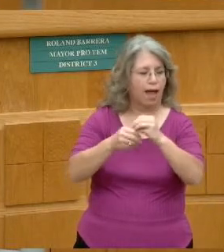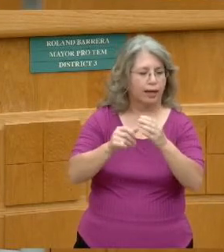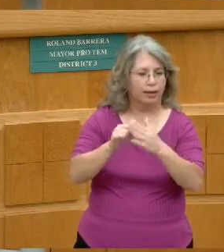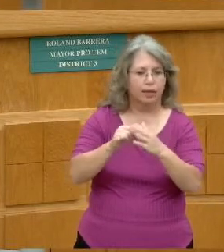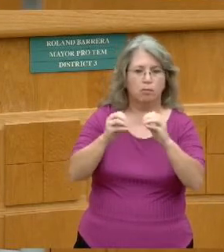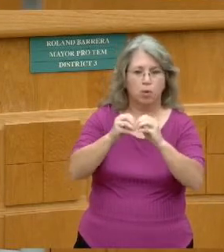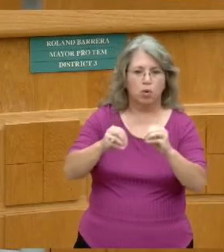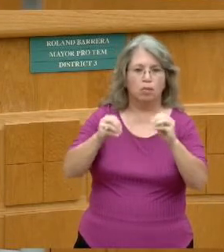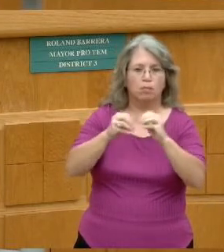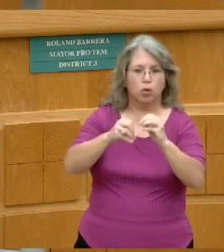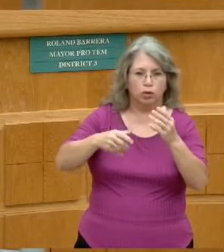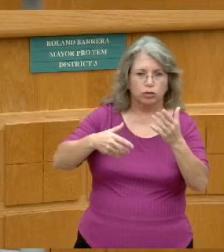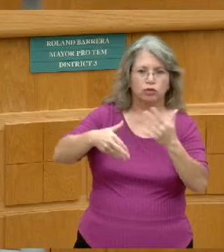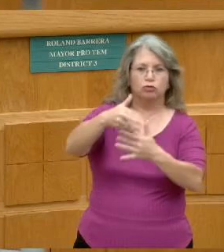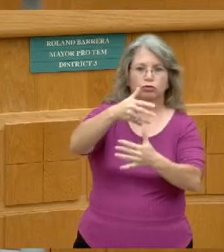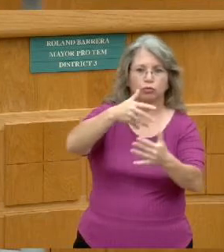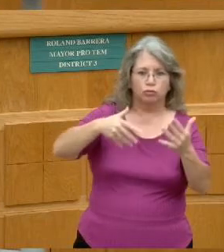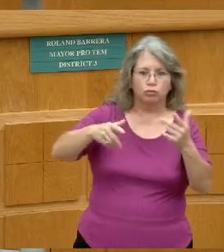also.